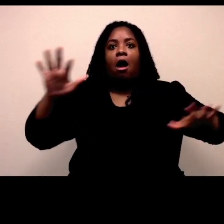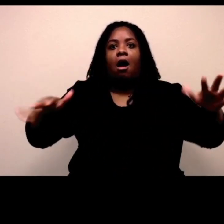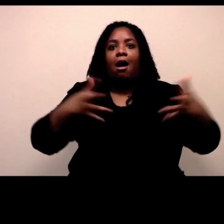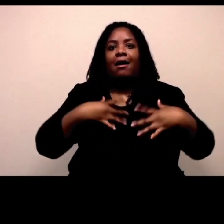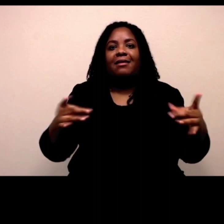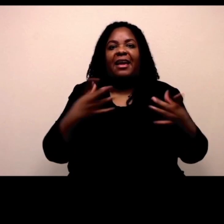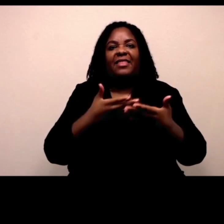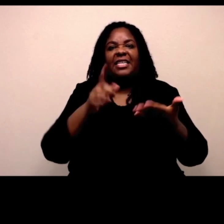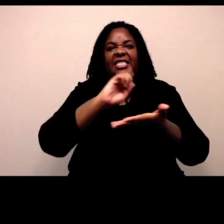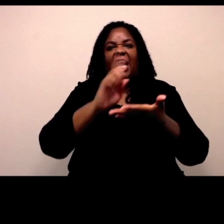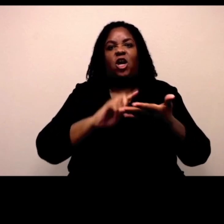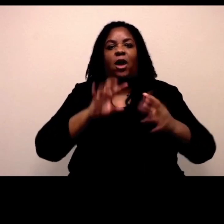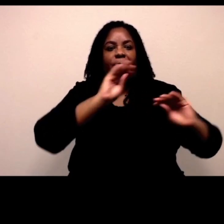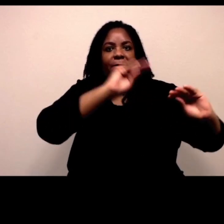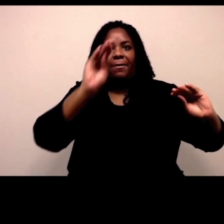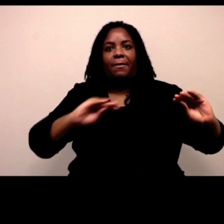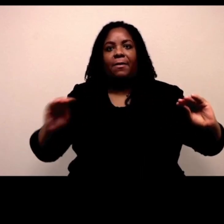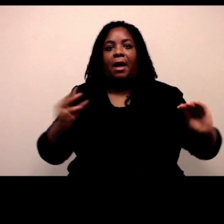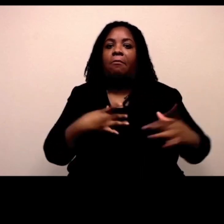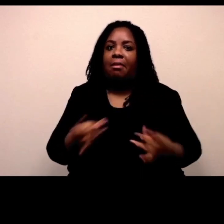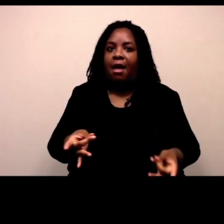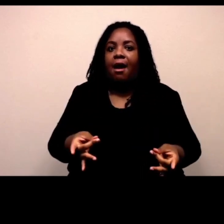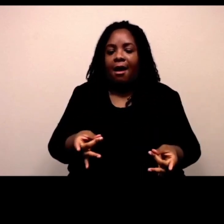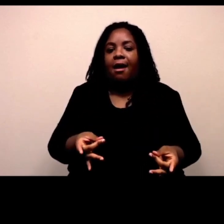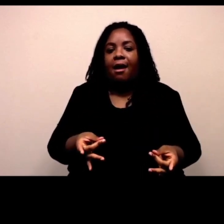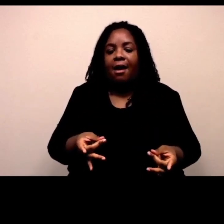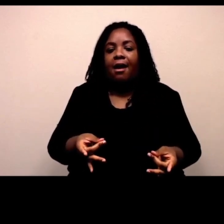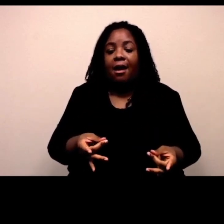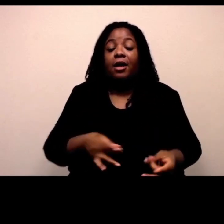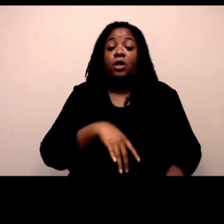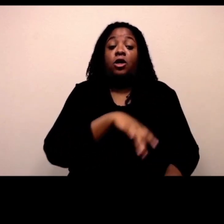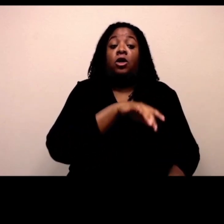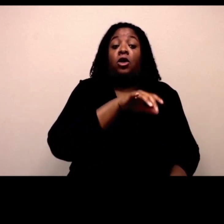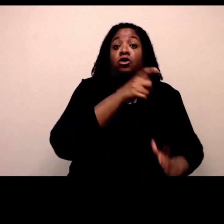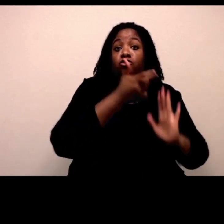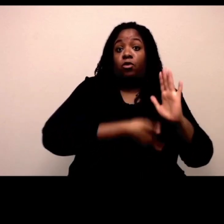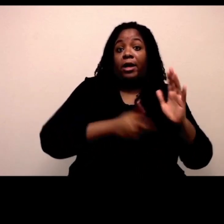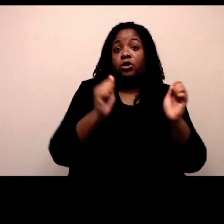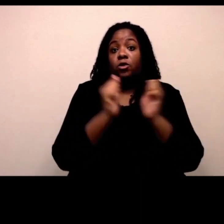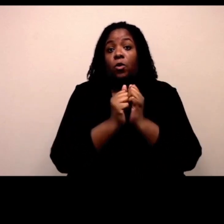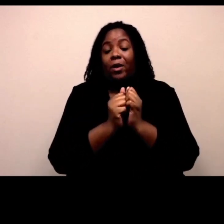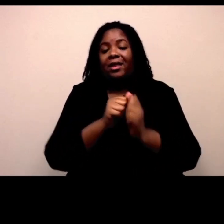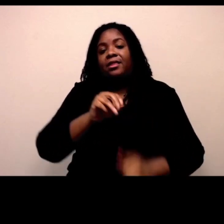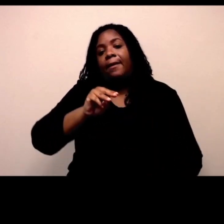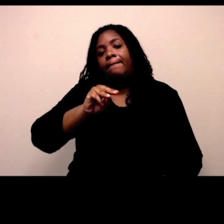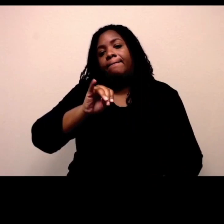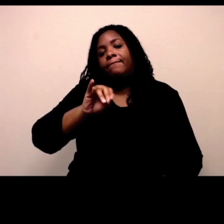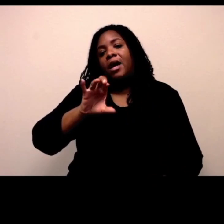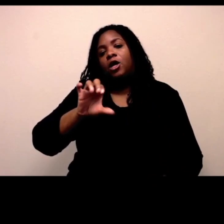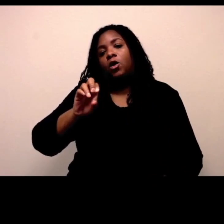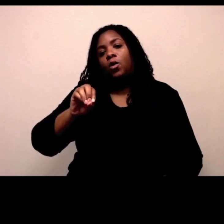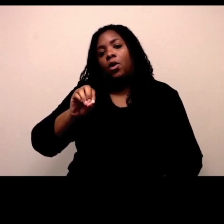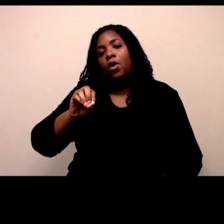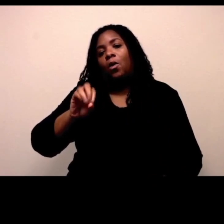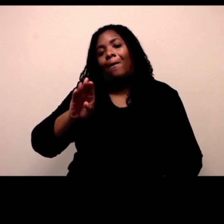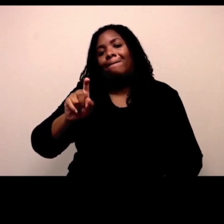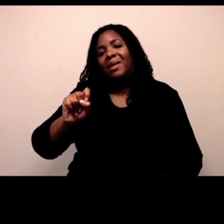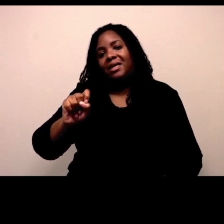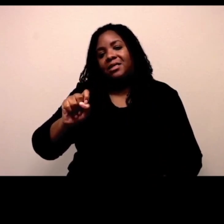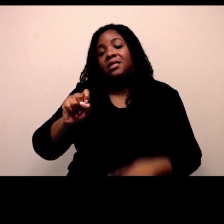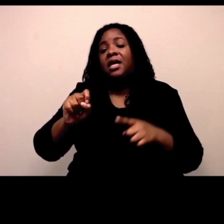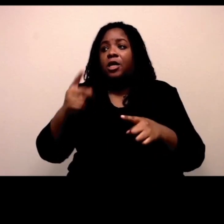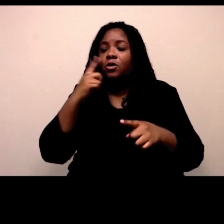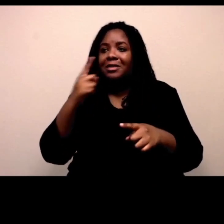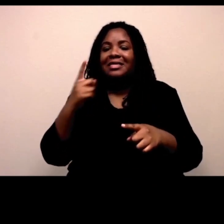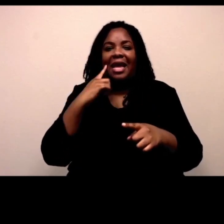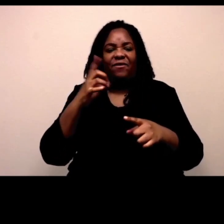decorate. And Scratch and Microbit together, they do that. When you look at Scratch and their block coding and their text-based coding,